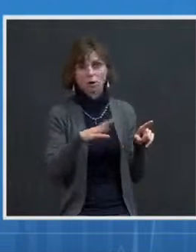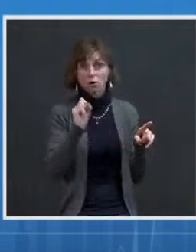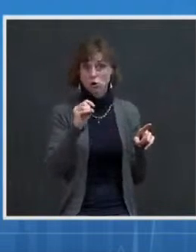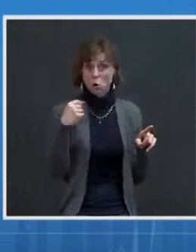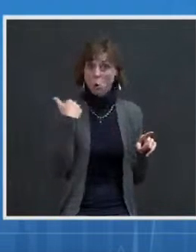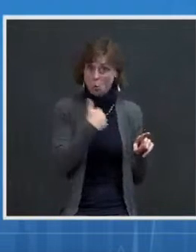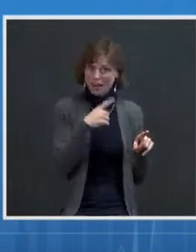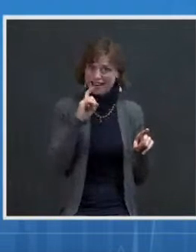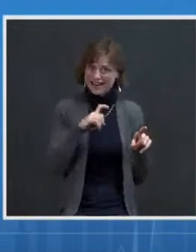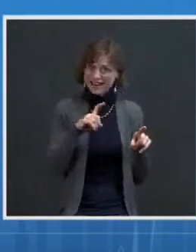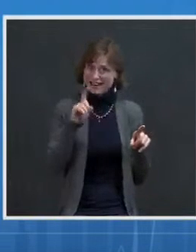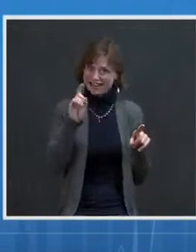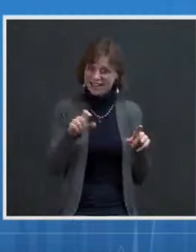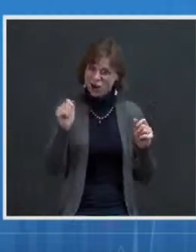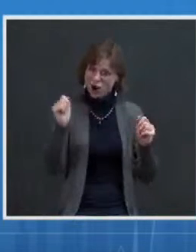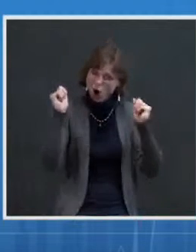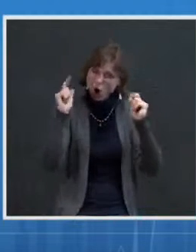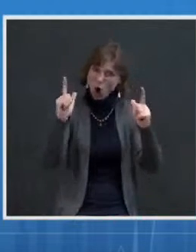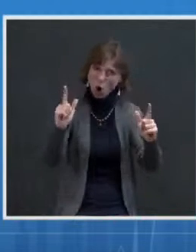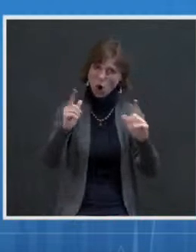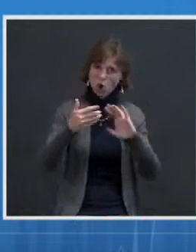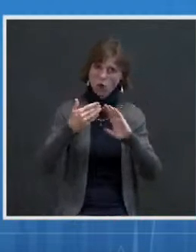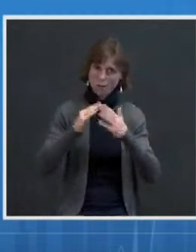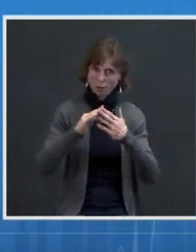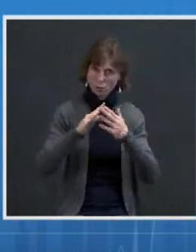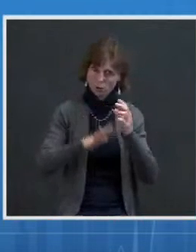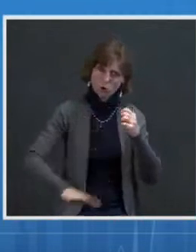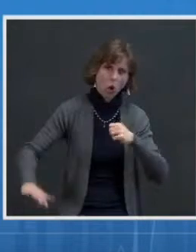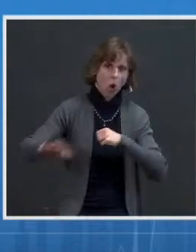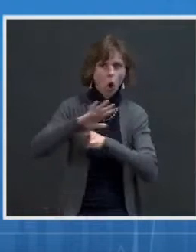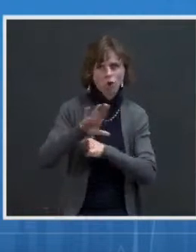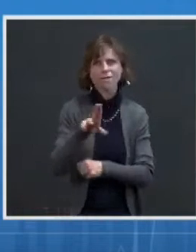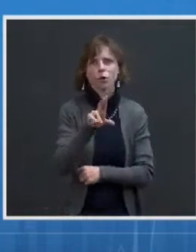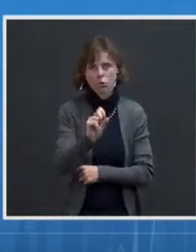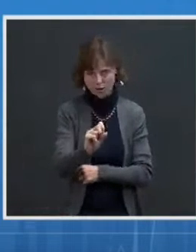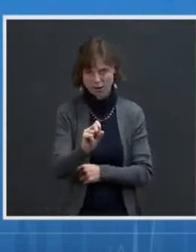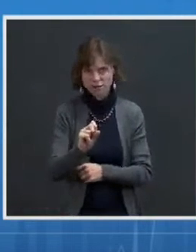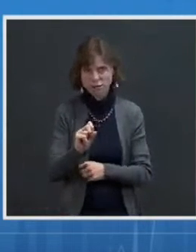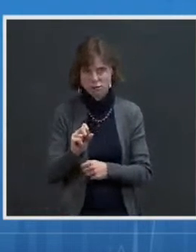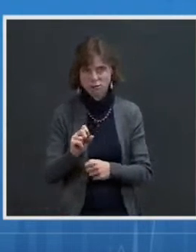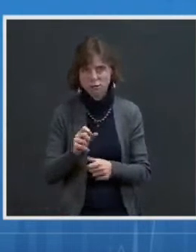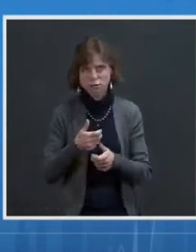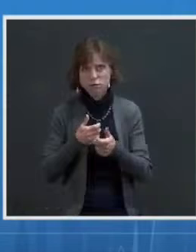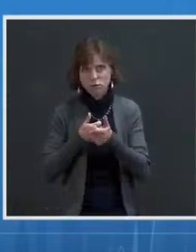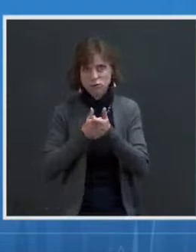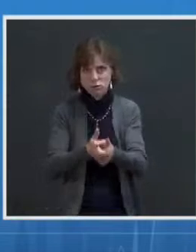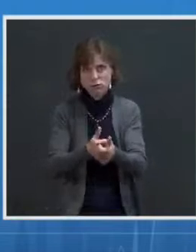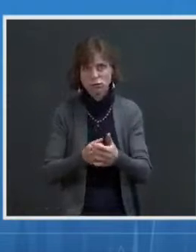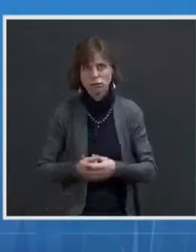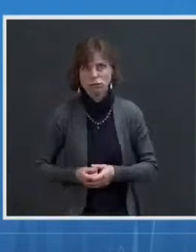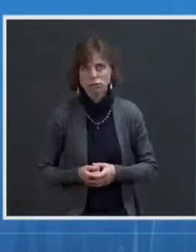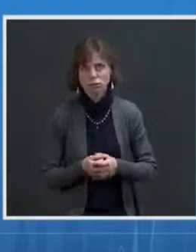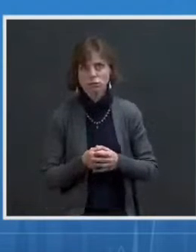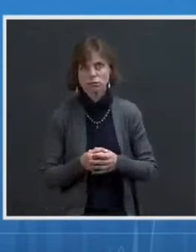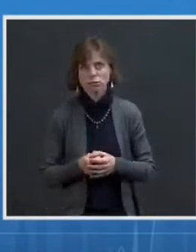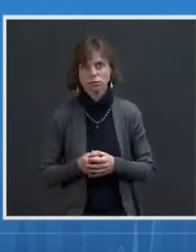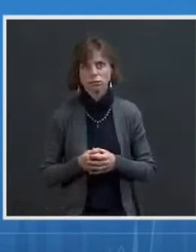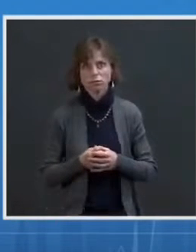pervasive across all communities across the country. Thank you. Kevin, let's take another